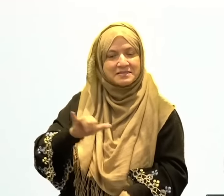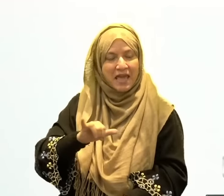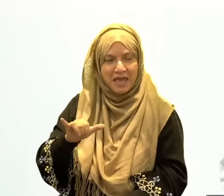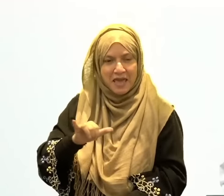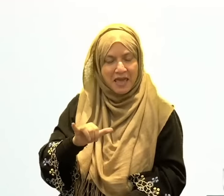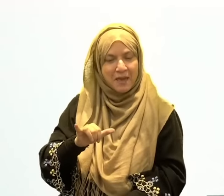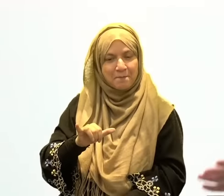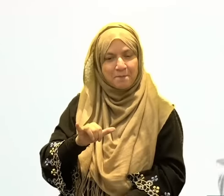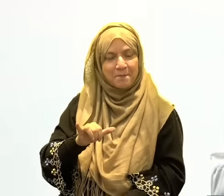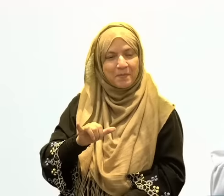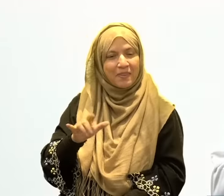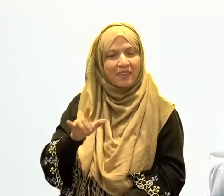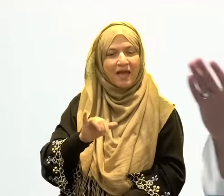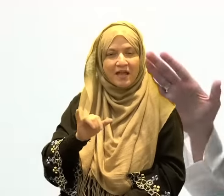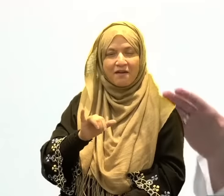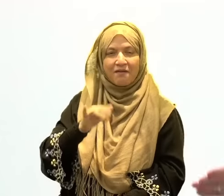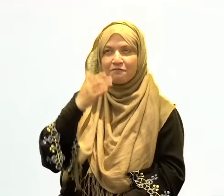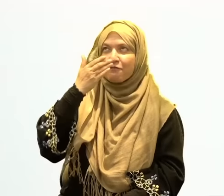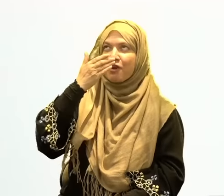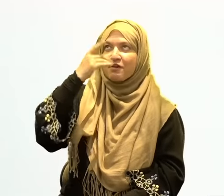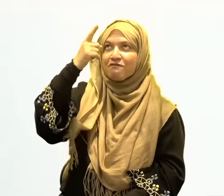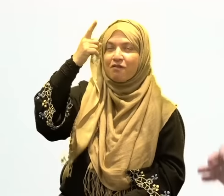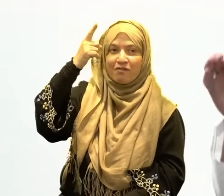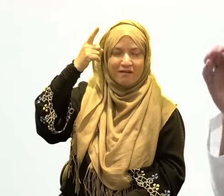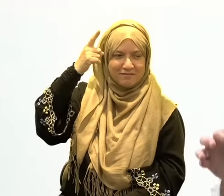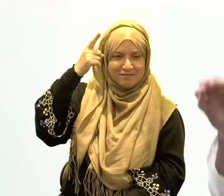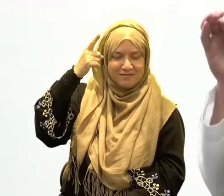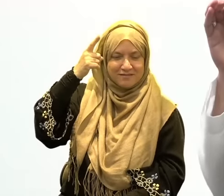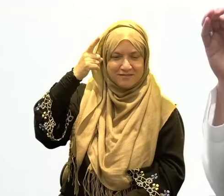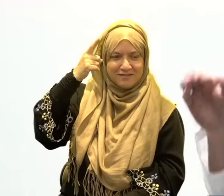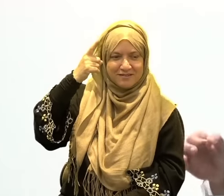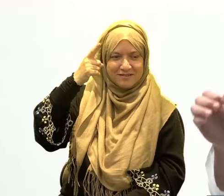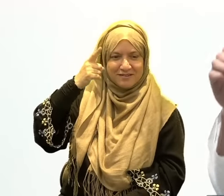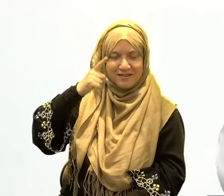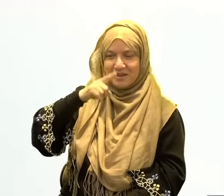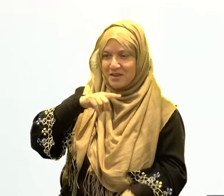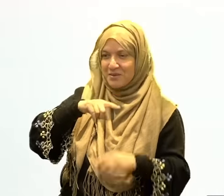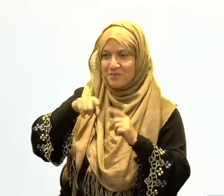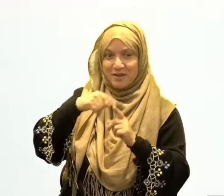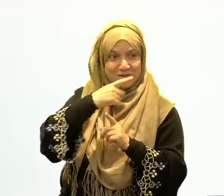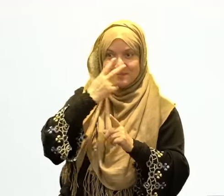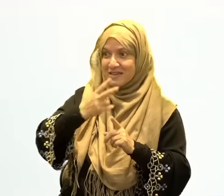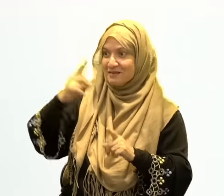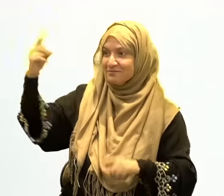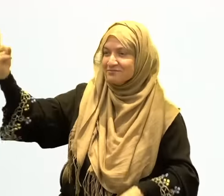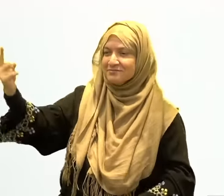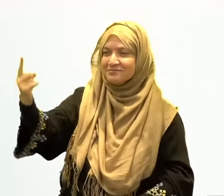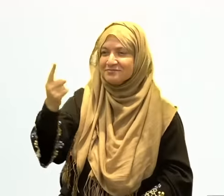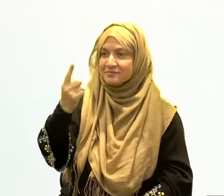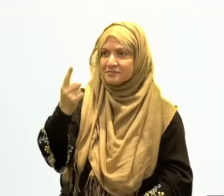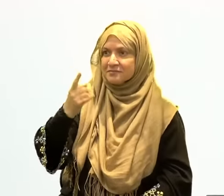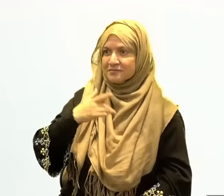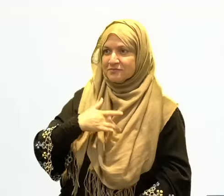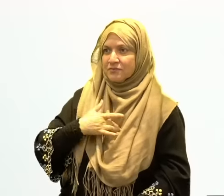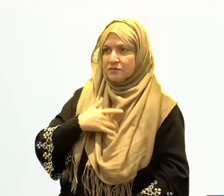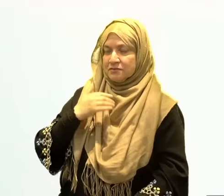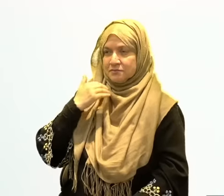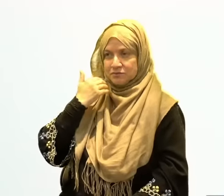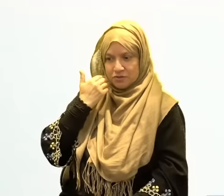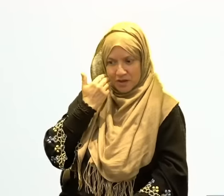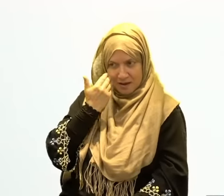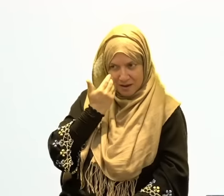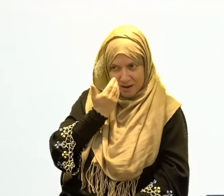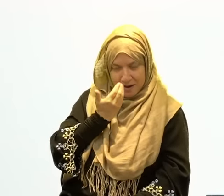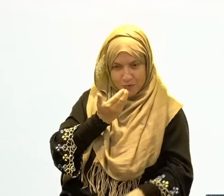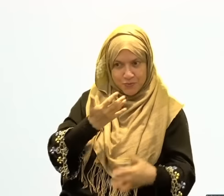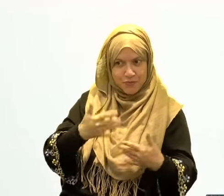are in complete privacy or completely in front of the public, Allah is always watching us. Hence, the ulama mentioned,